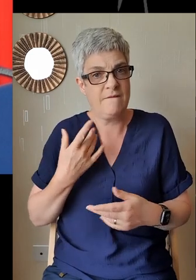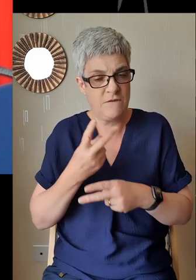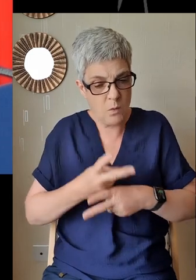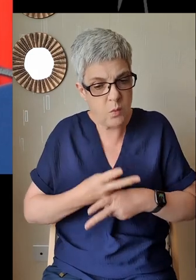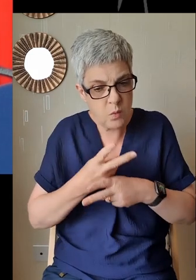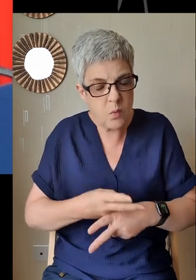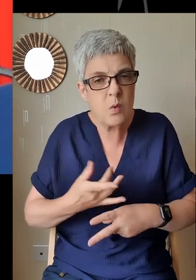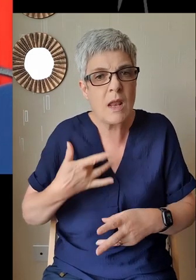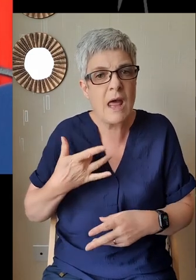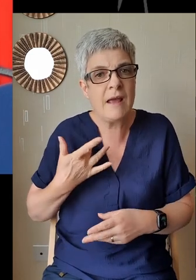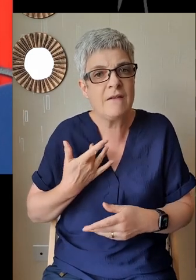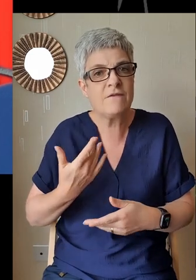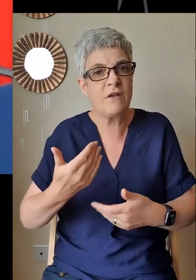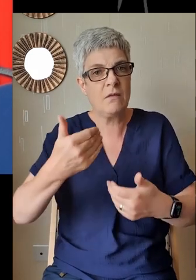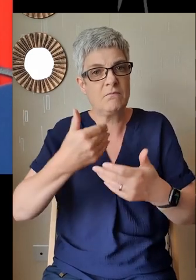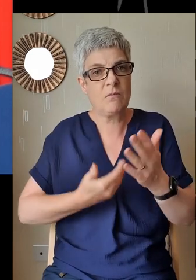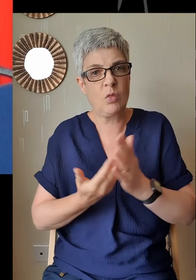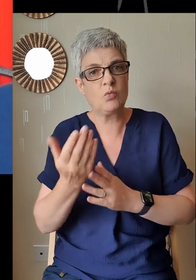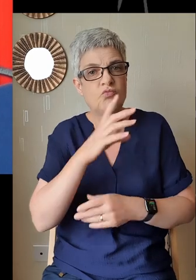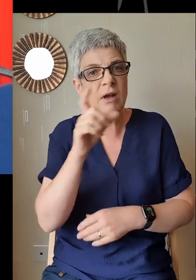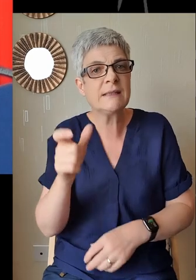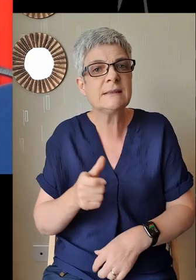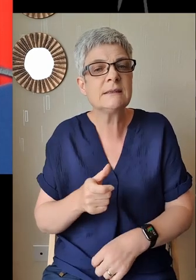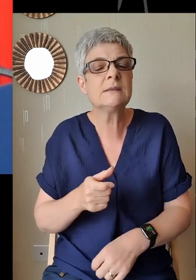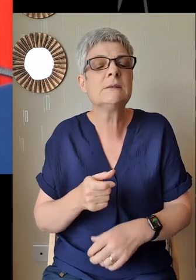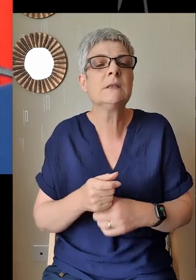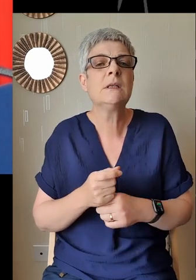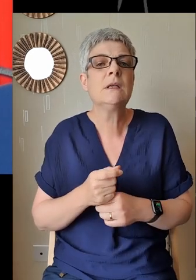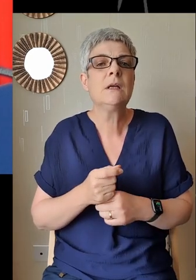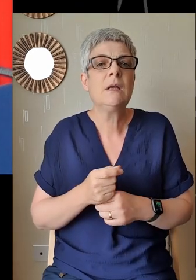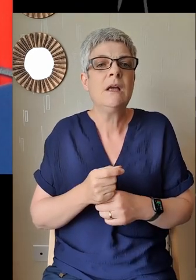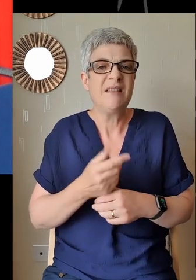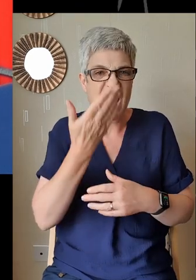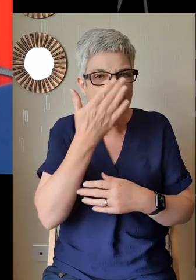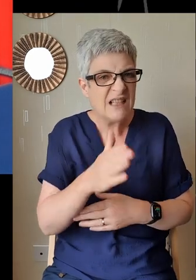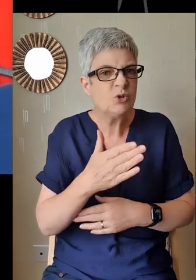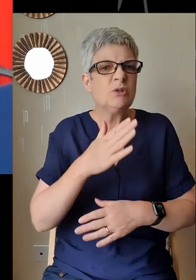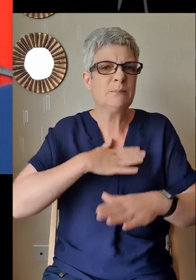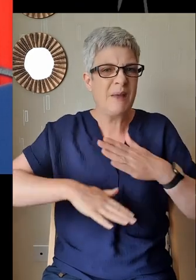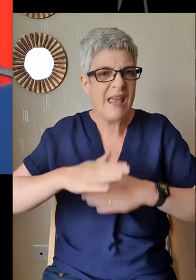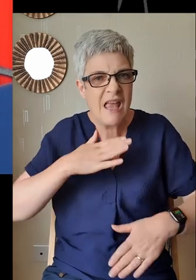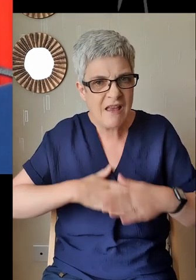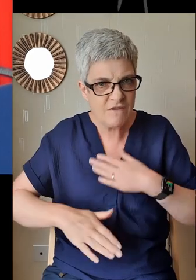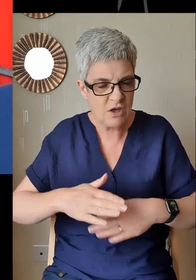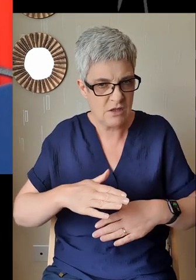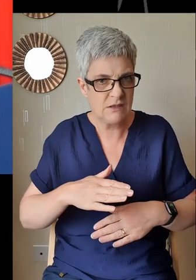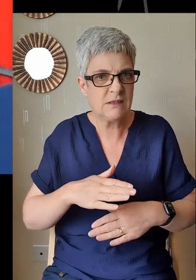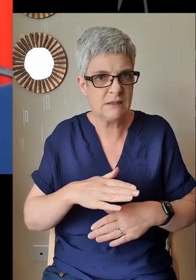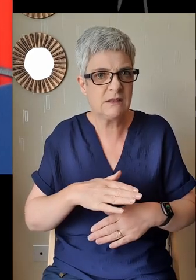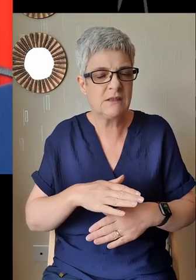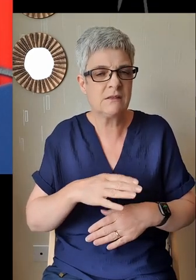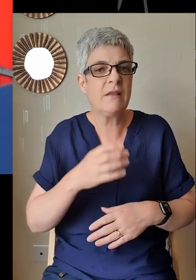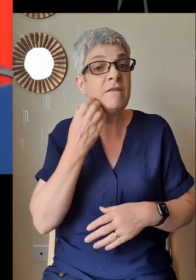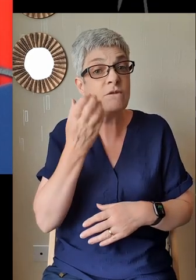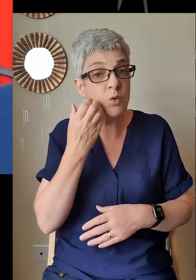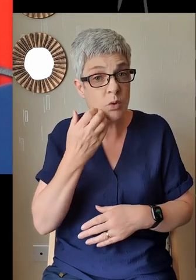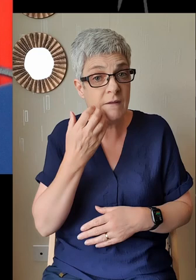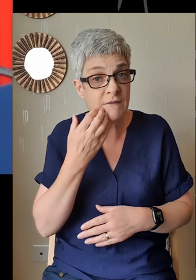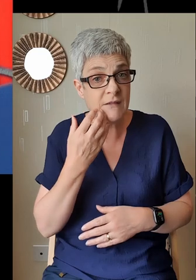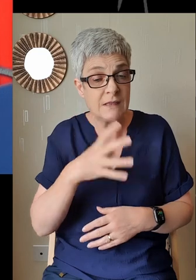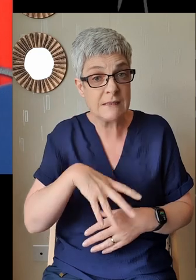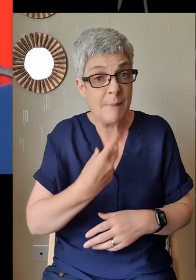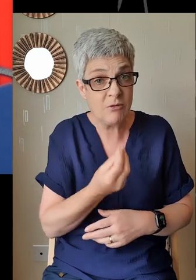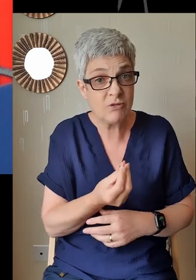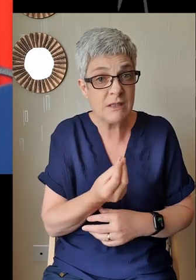The kinds of attitudes and behaviors that Paul lists in verses 22 and 23, the fruits of the Spirit, they